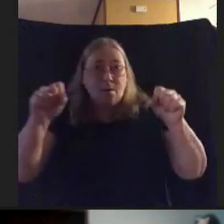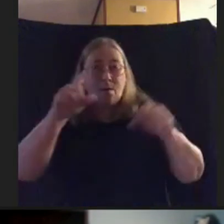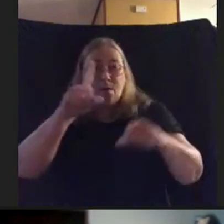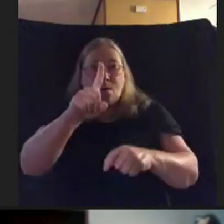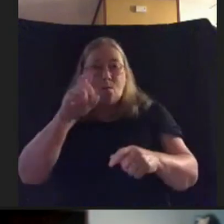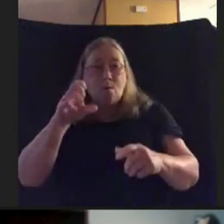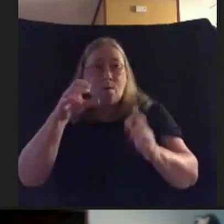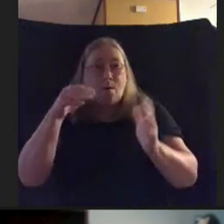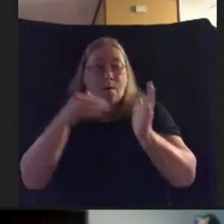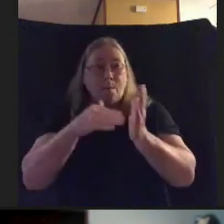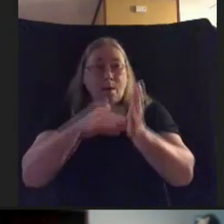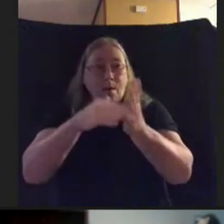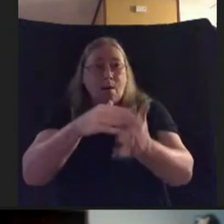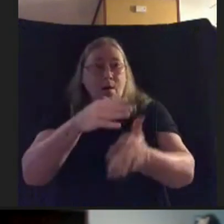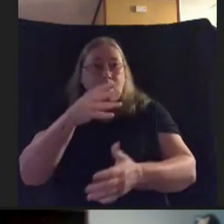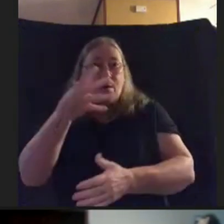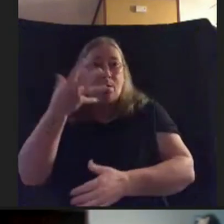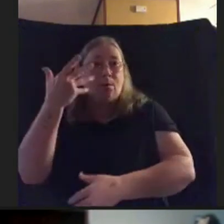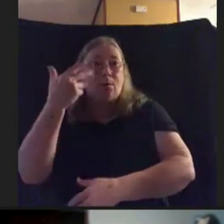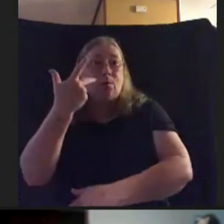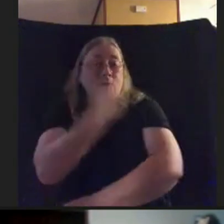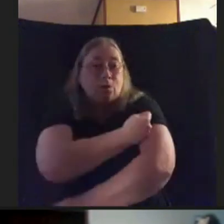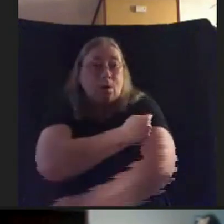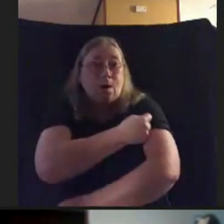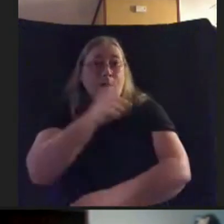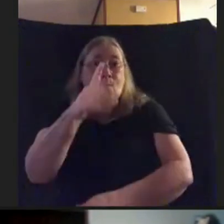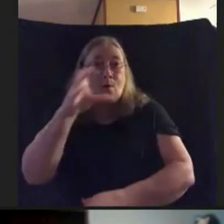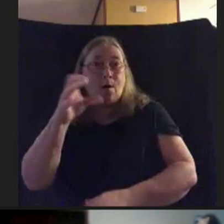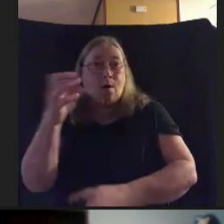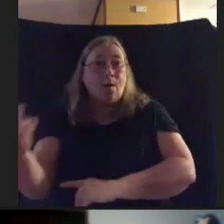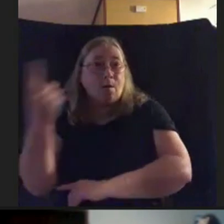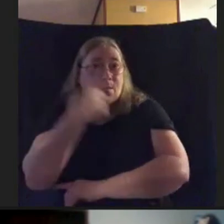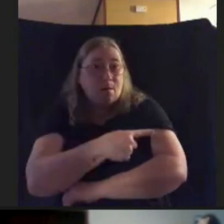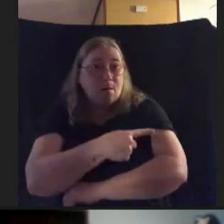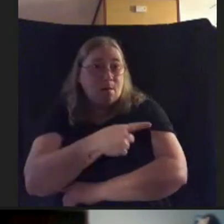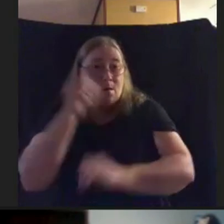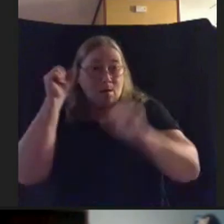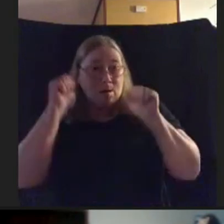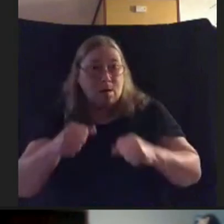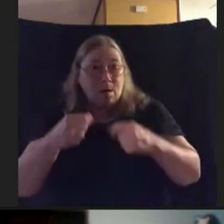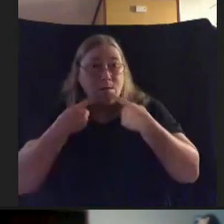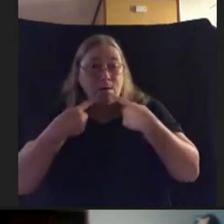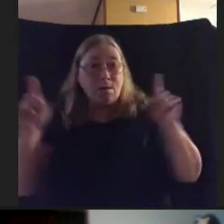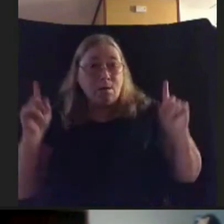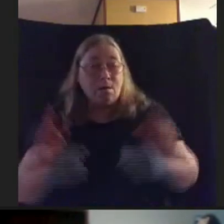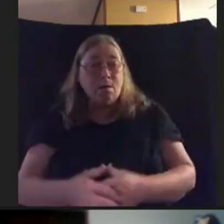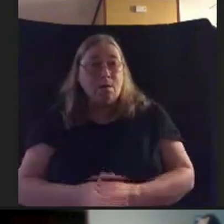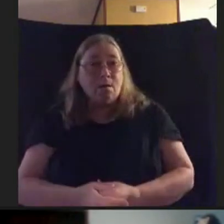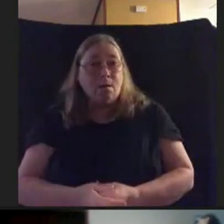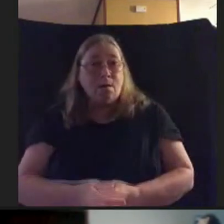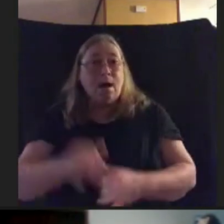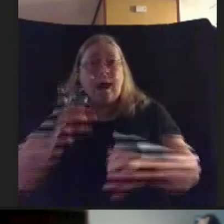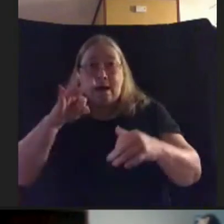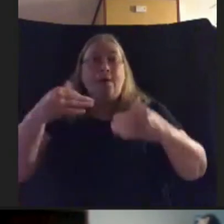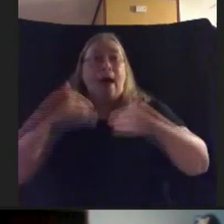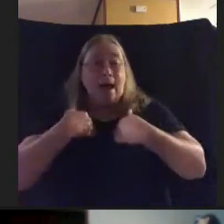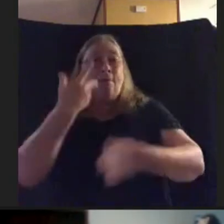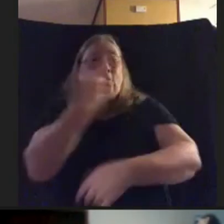100 days is a goal that can be met? If they have the vaccine, we can meet it. That's